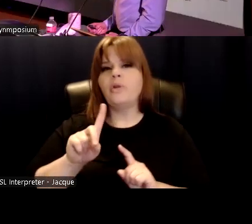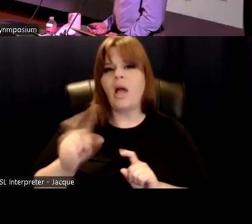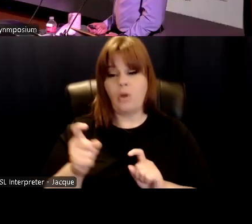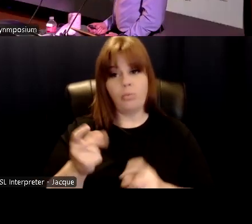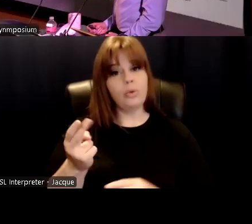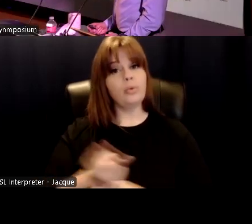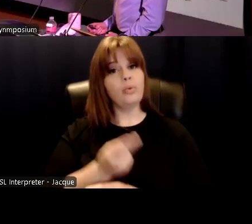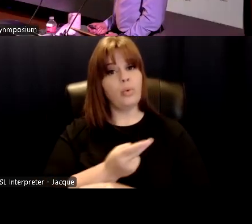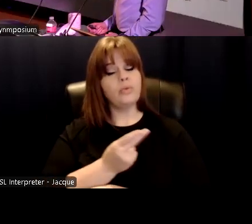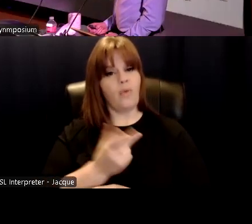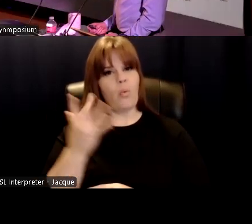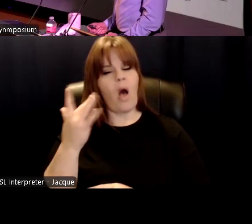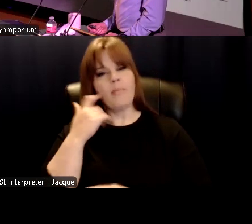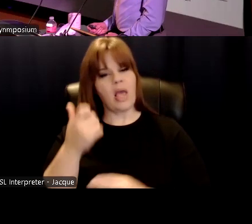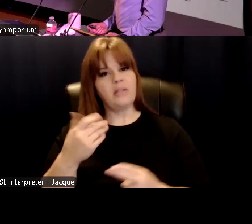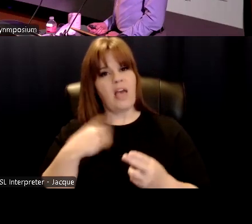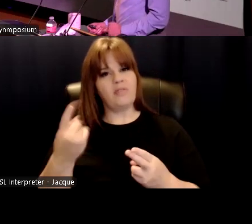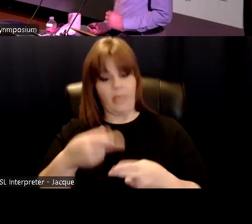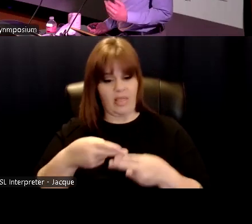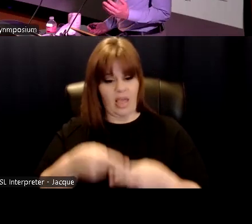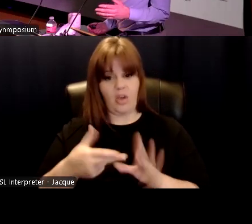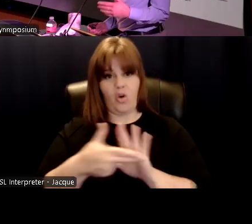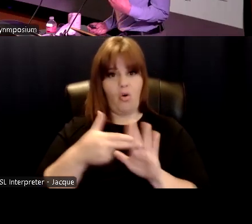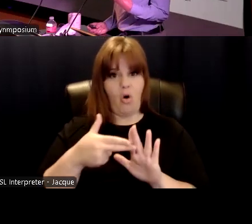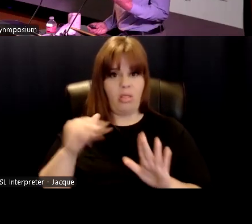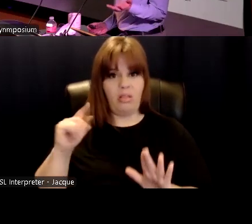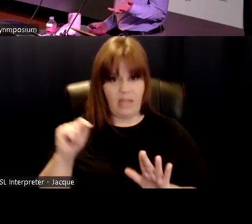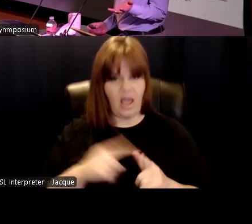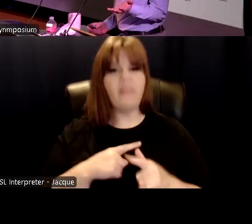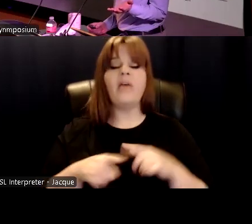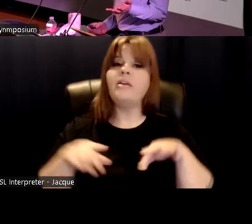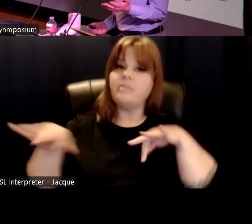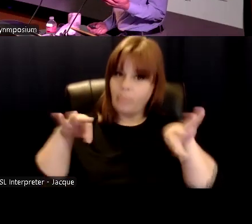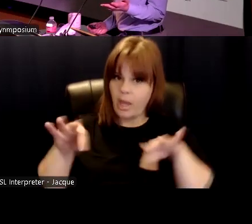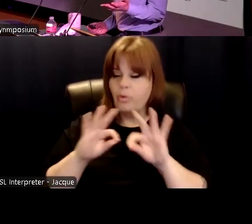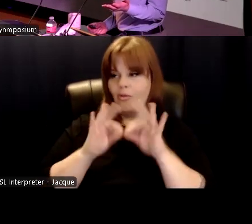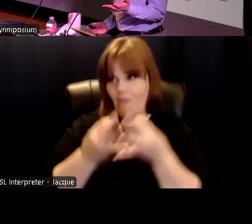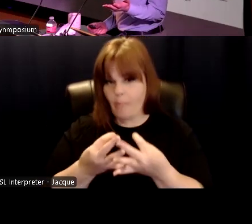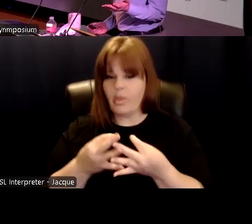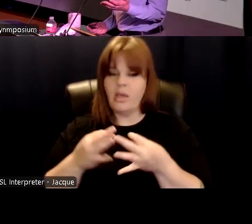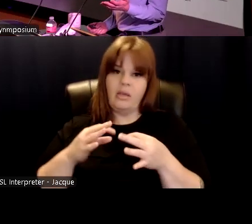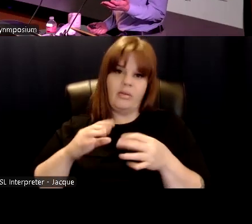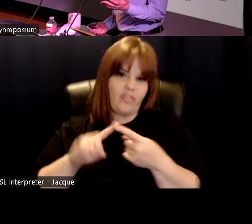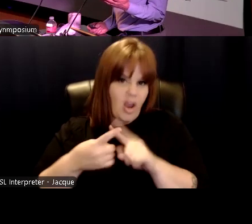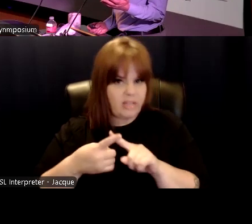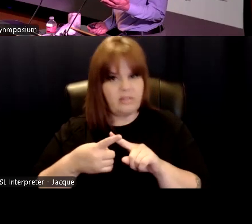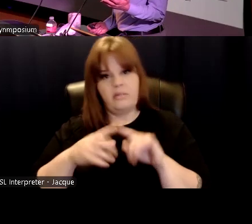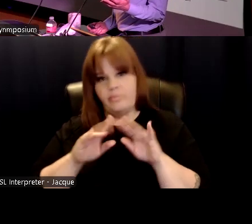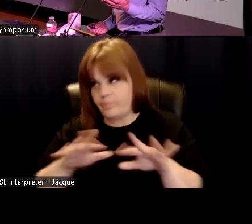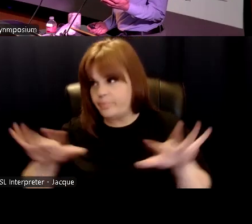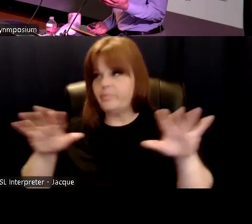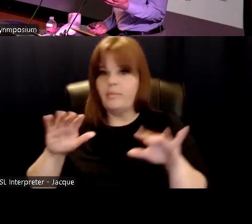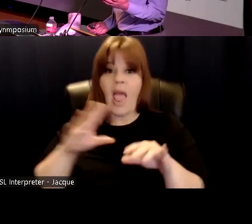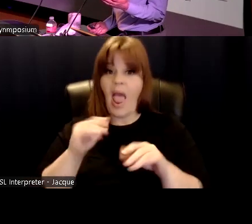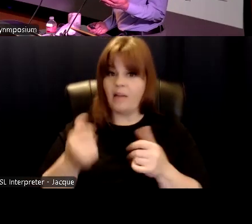because then they have something they can call this, which they can then explain to their family and their relatives and friends and their